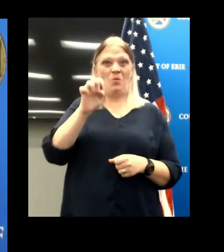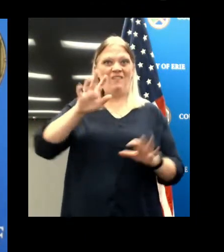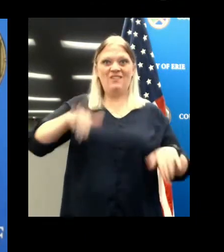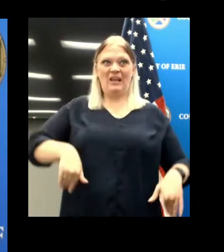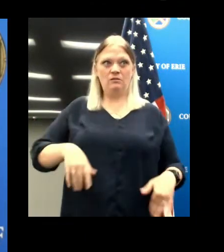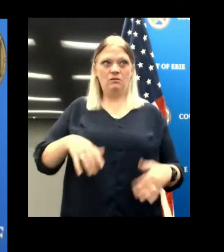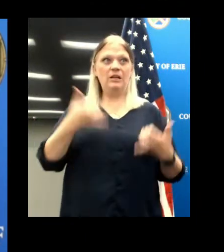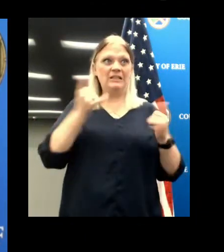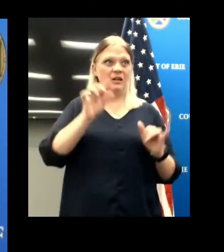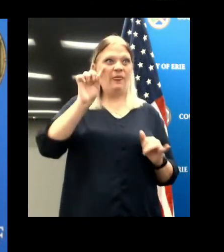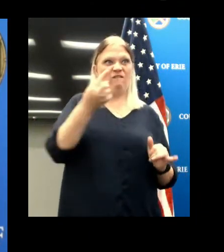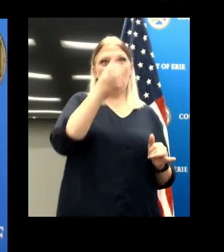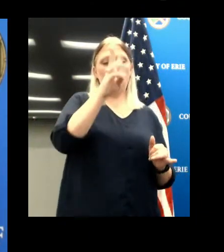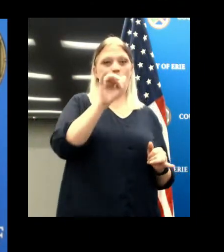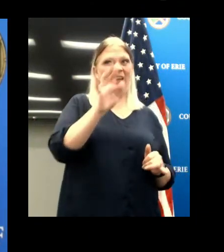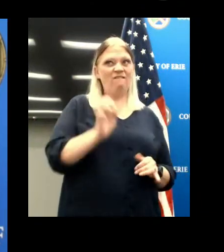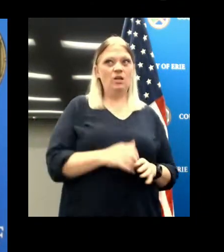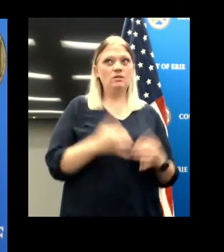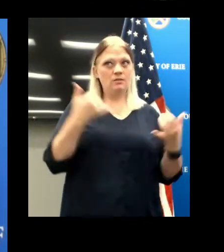still in the first wave.